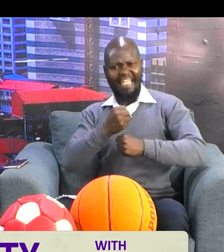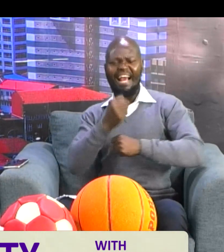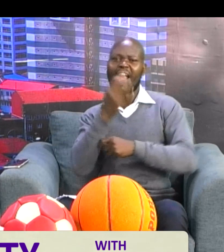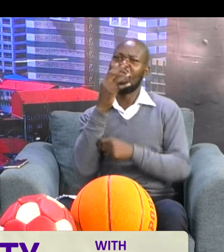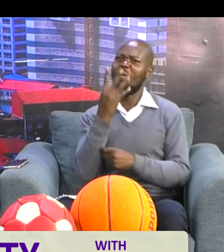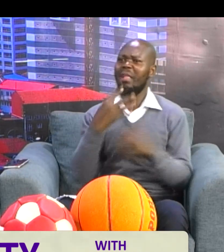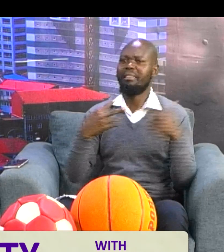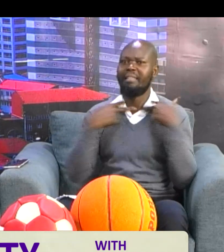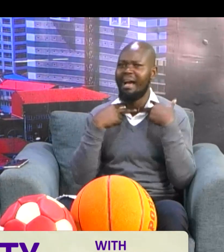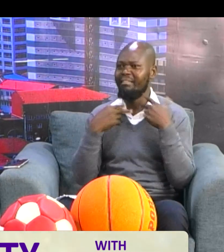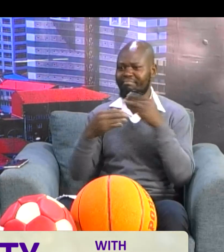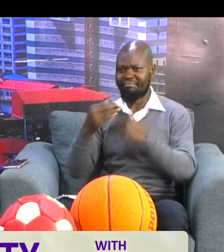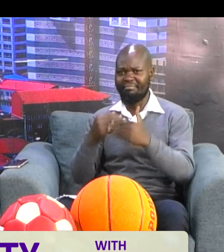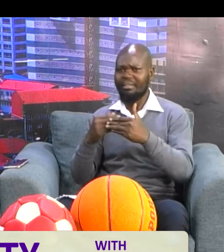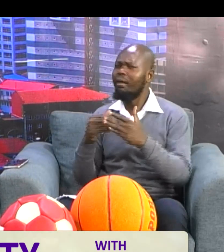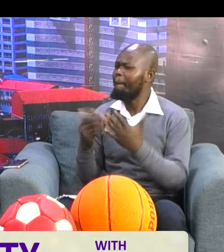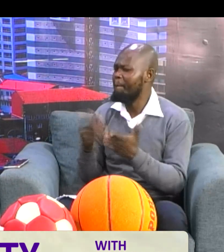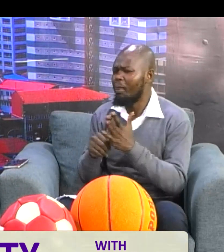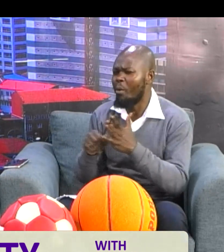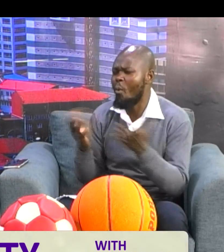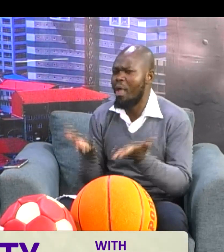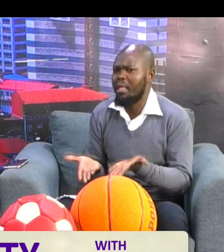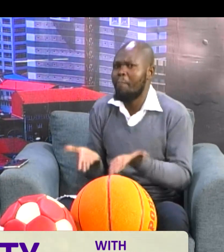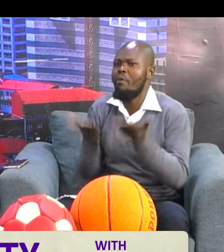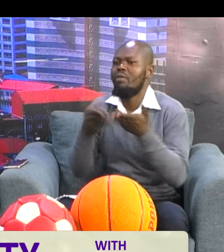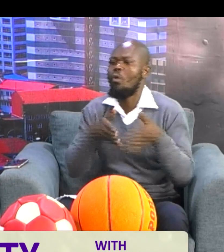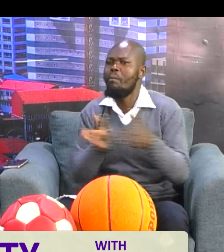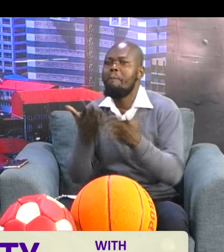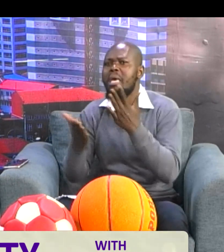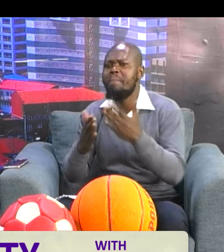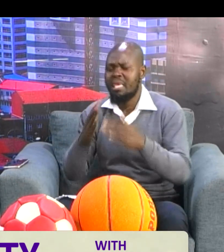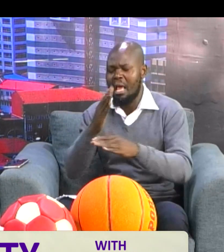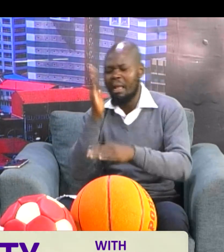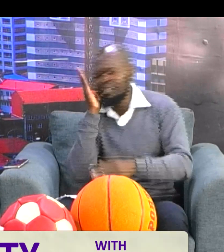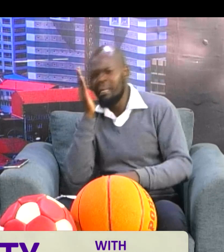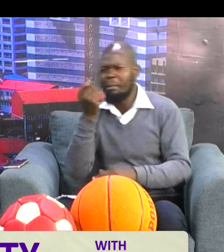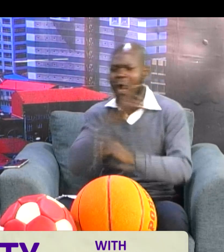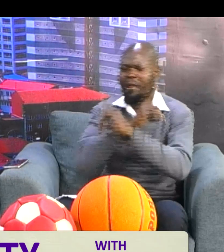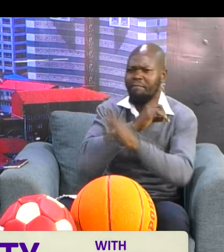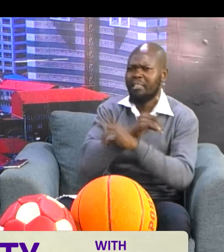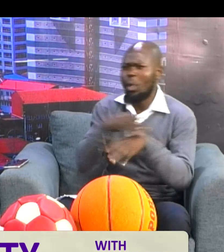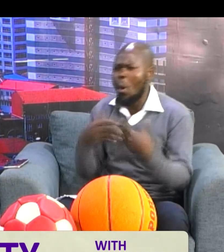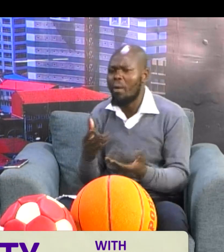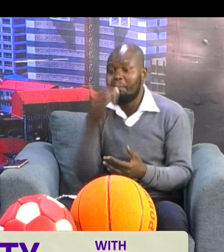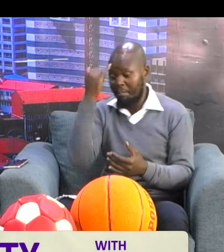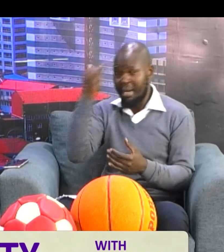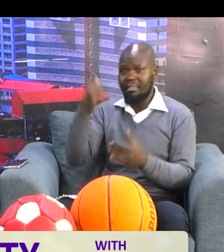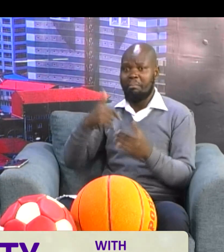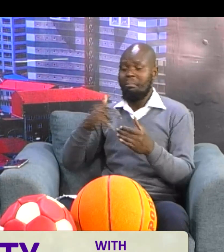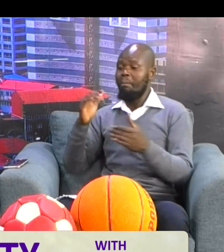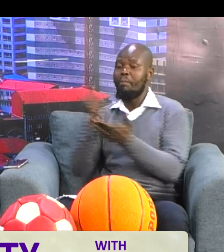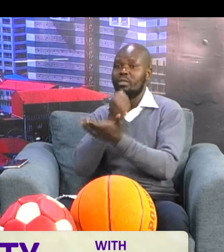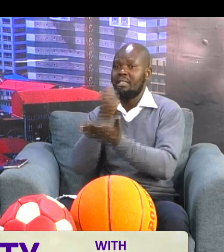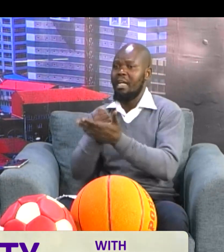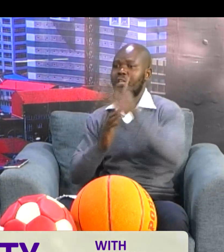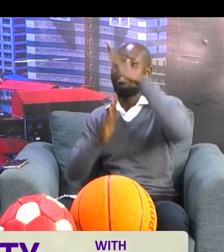Second game, and now the fourth game. Now we've seen they are, they are progressing, continuing, and